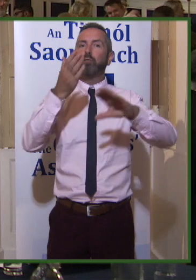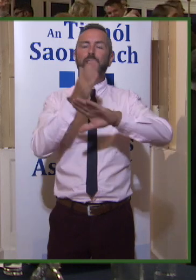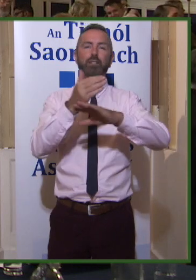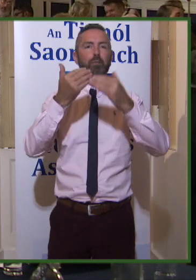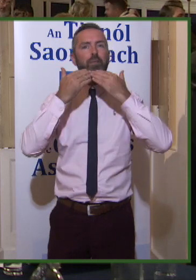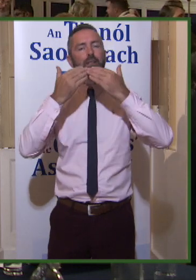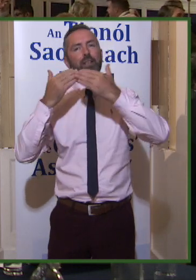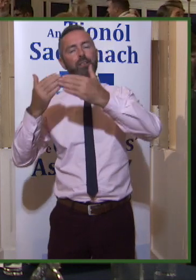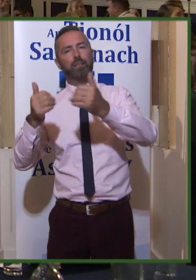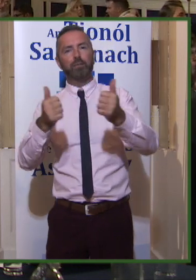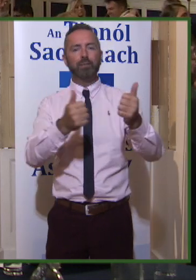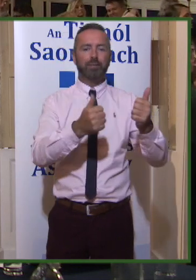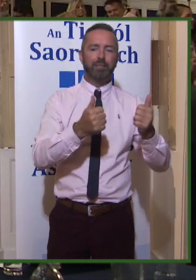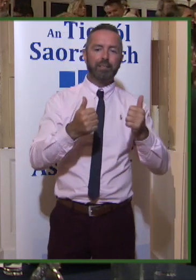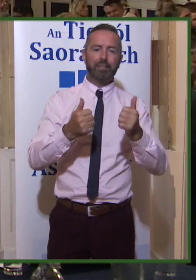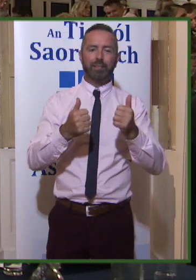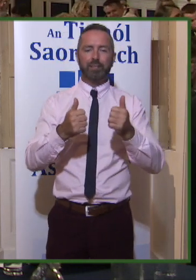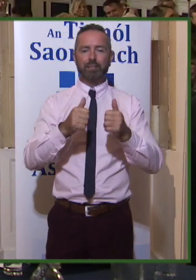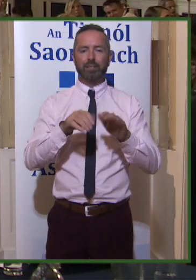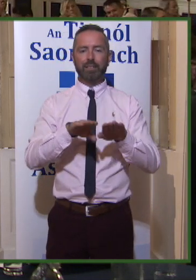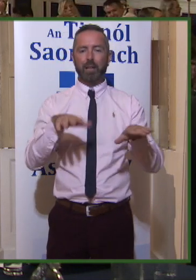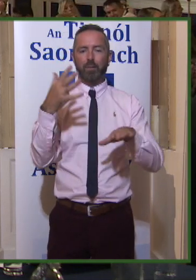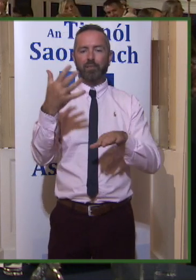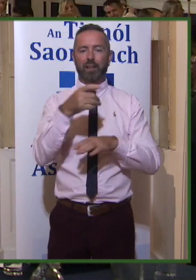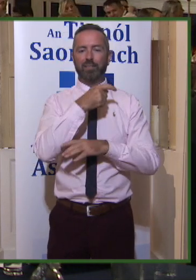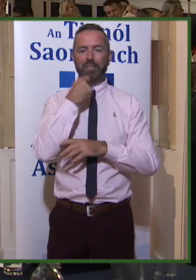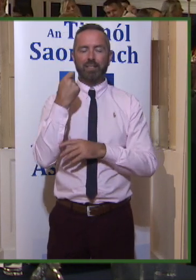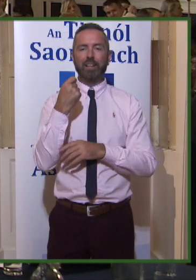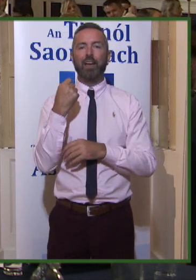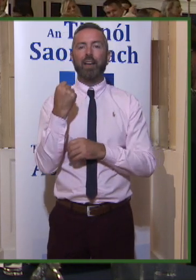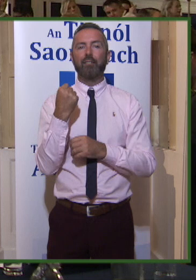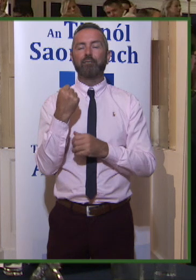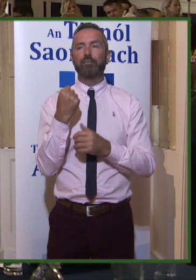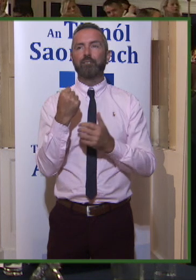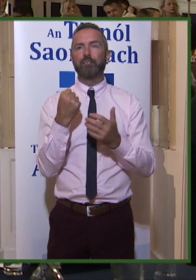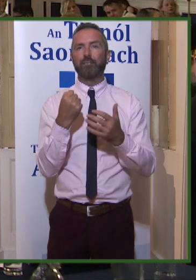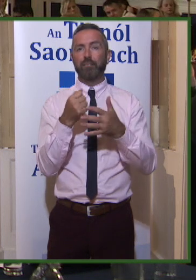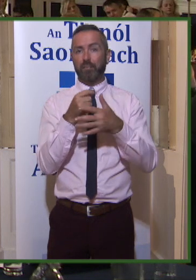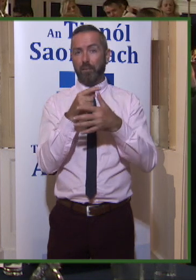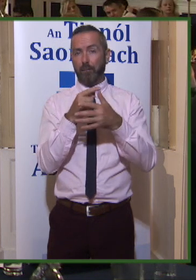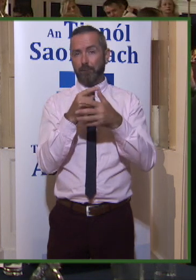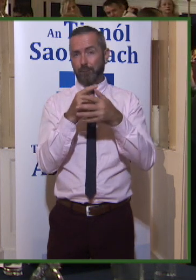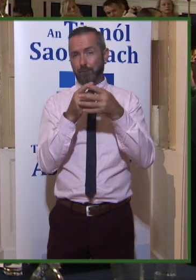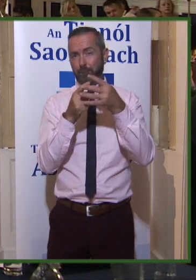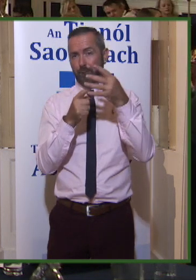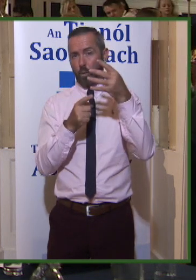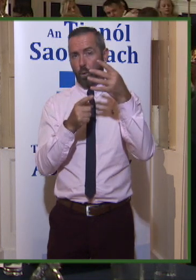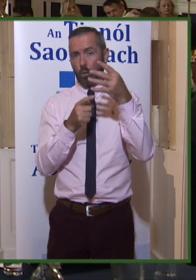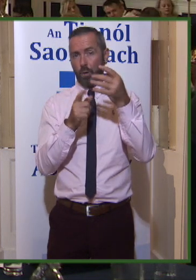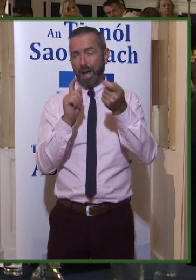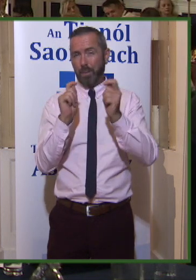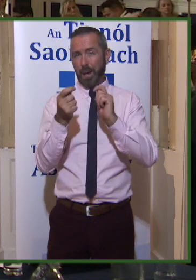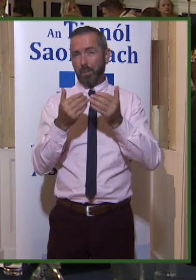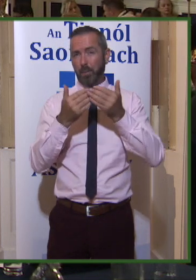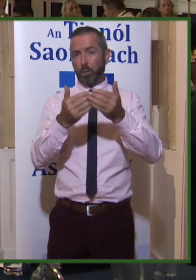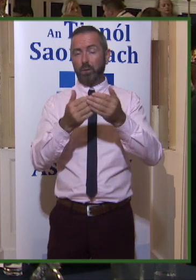Don't make it harder now, Luke. Yeah. Okay, we have just 4 amendments proposed, but 2 short ones. So let's start with Okay,